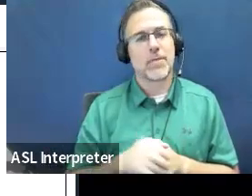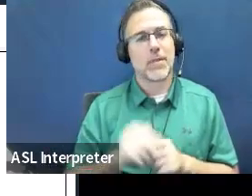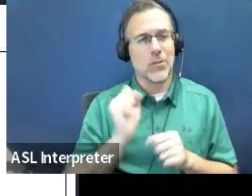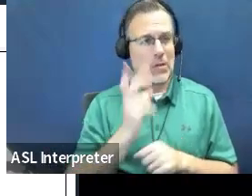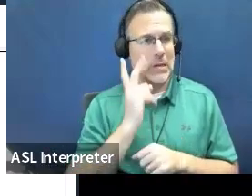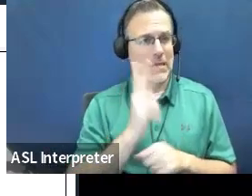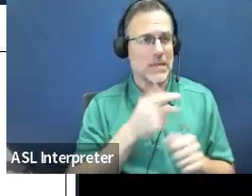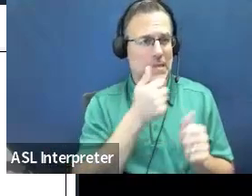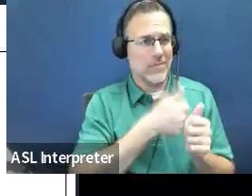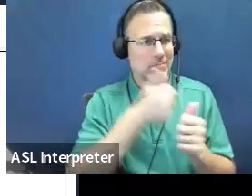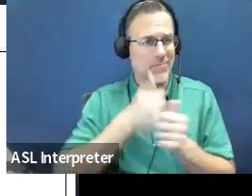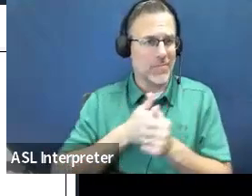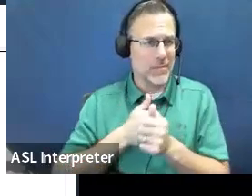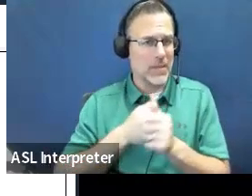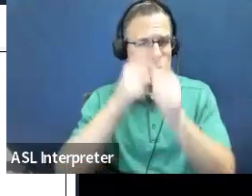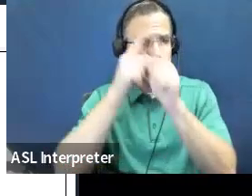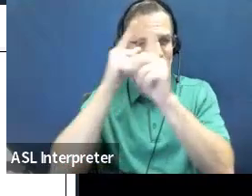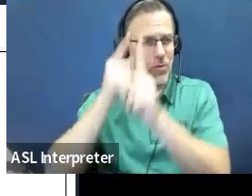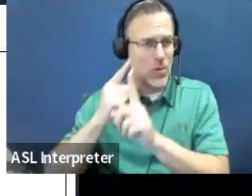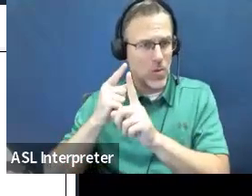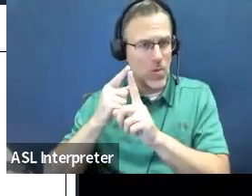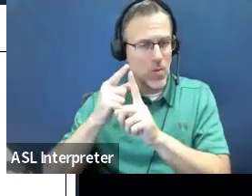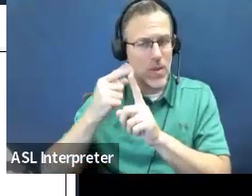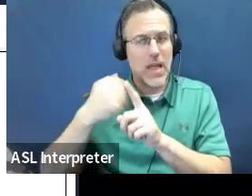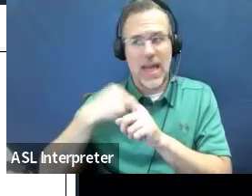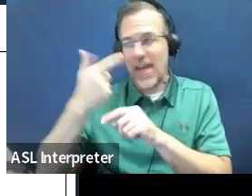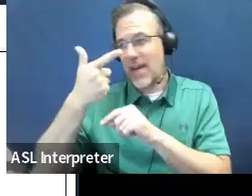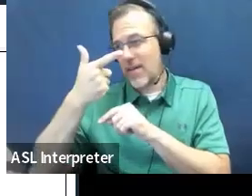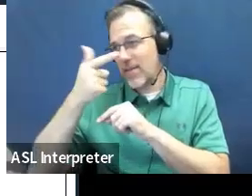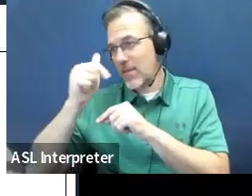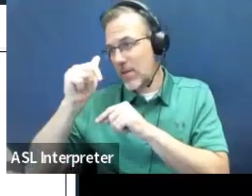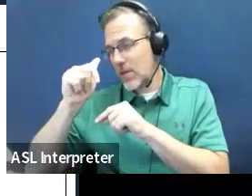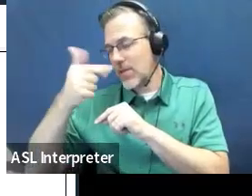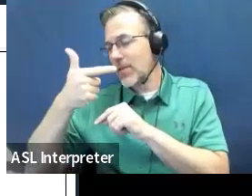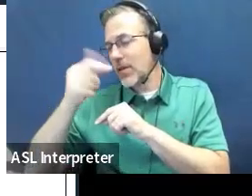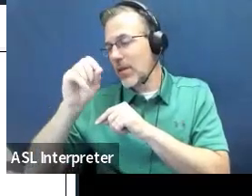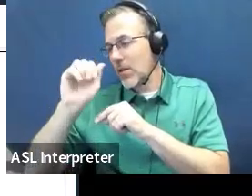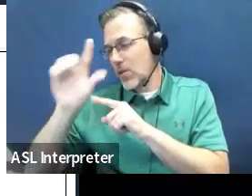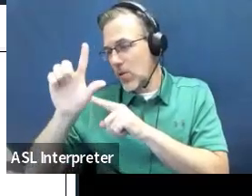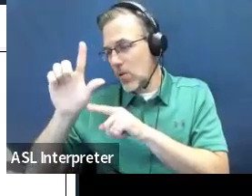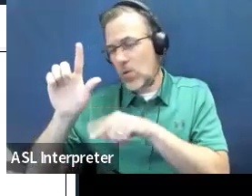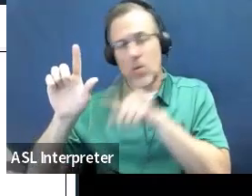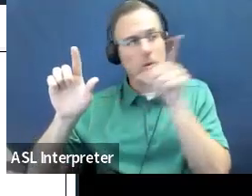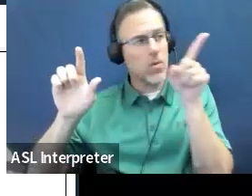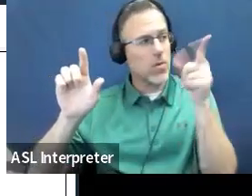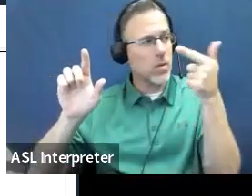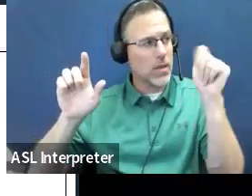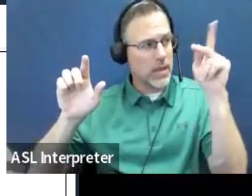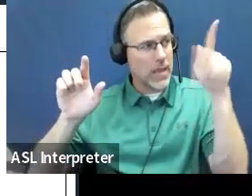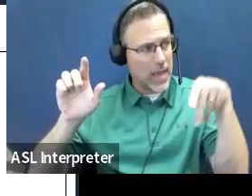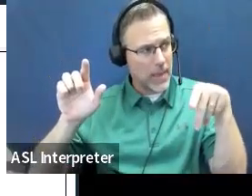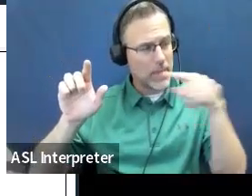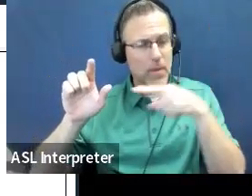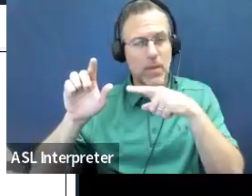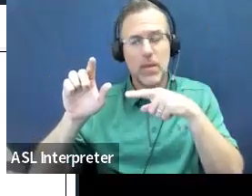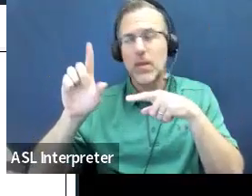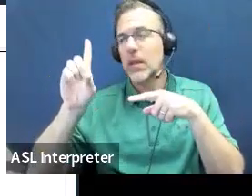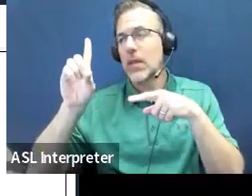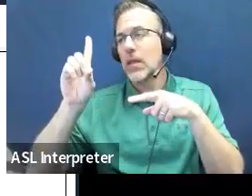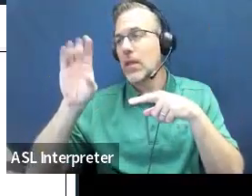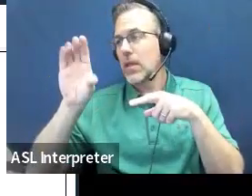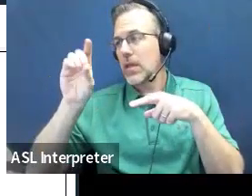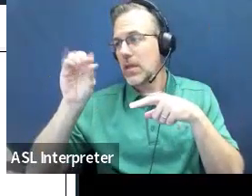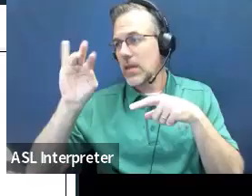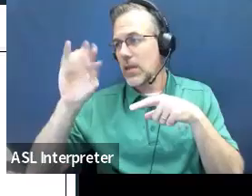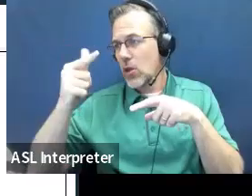is aligned to the gap. So this first goal is around decoding. This next goal